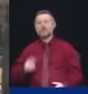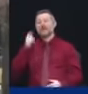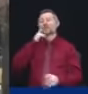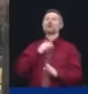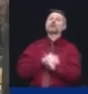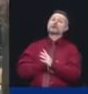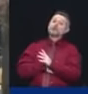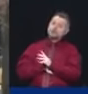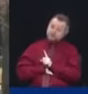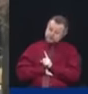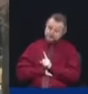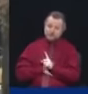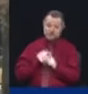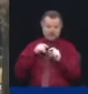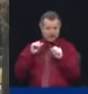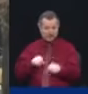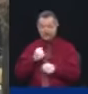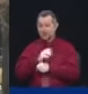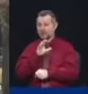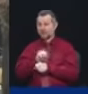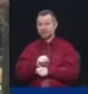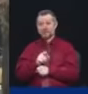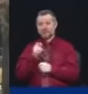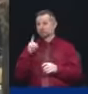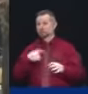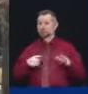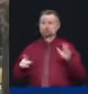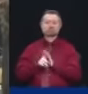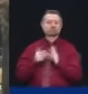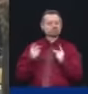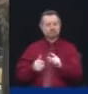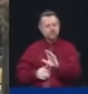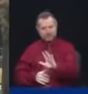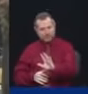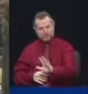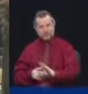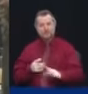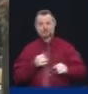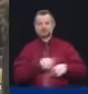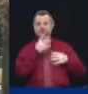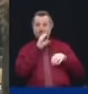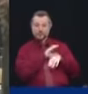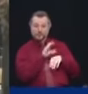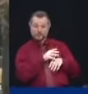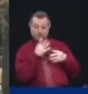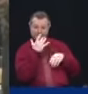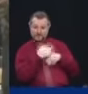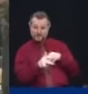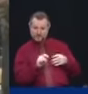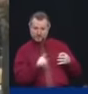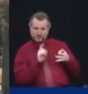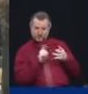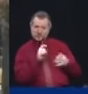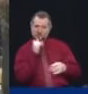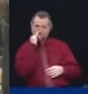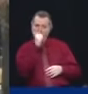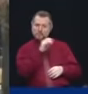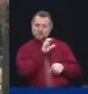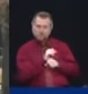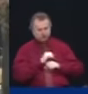you could get an appointment. It's not a walk-in, but if there are appointments available, like there are here, you could call and you can get an appointment. You could come